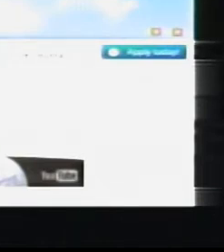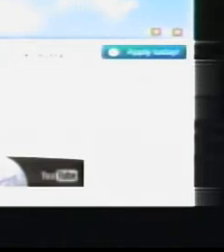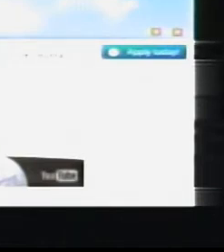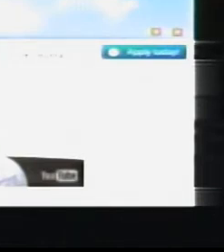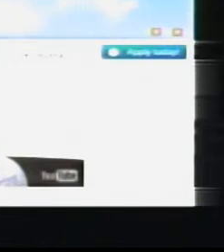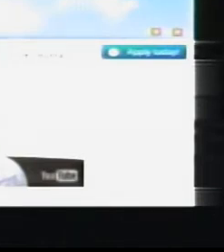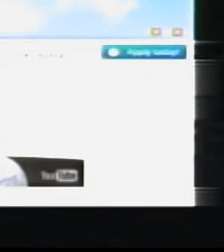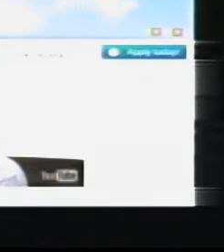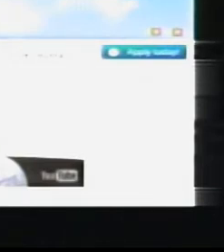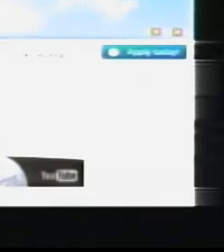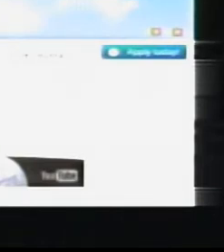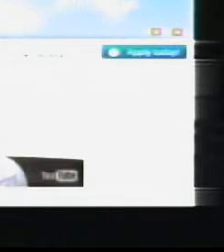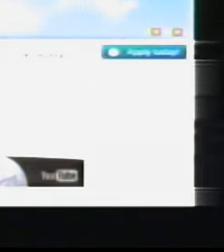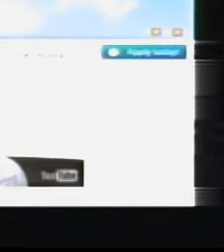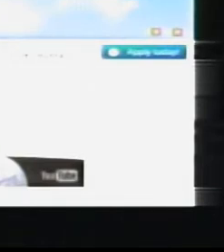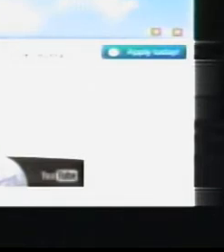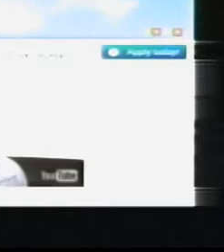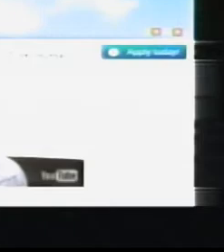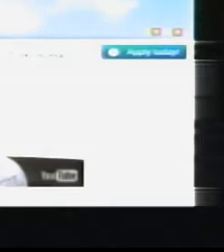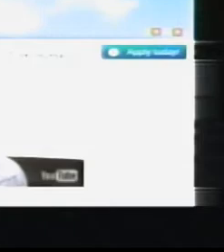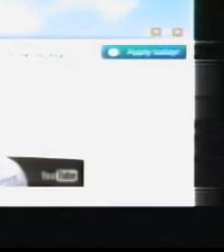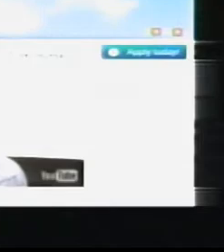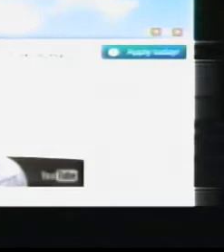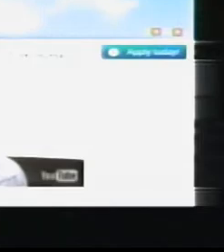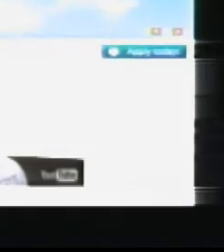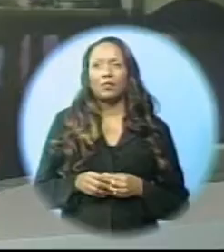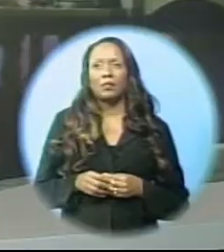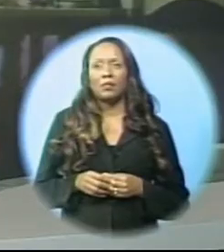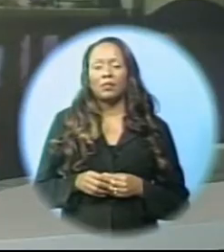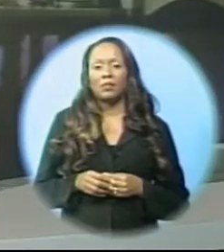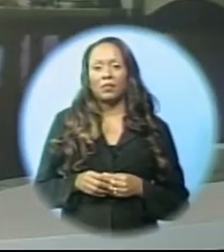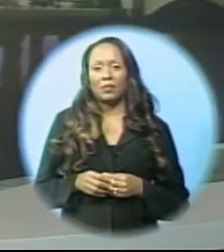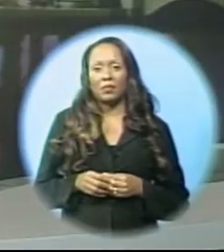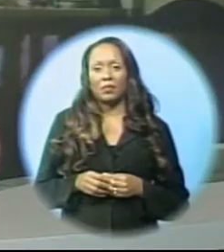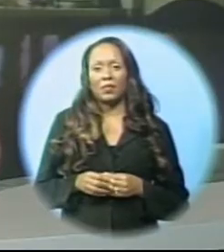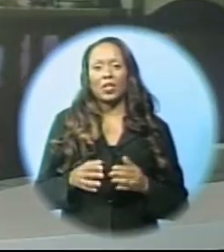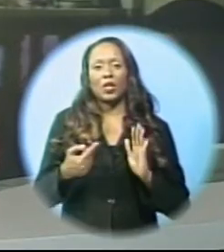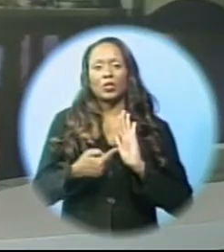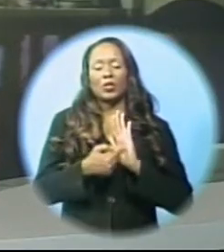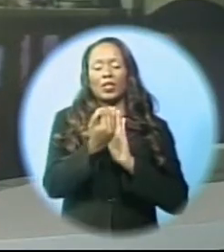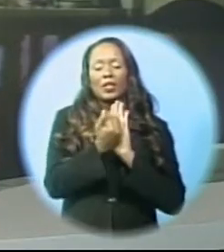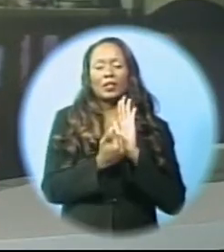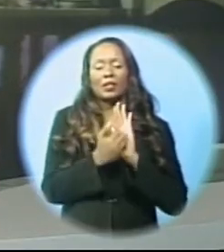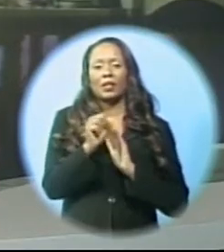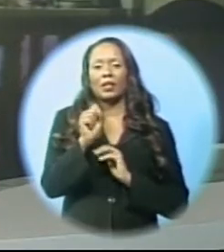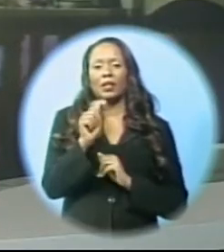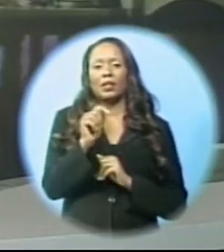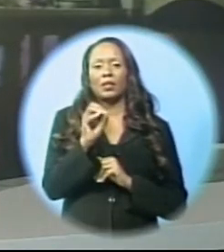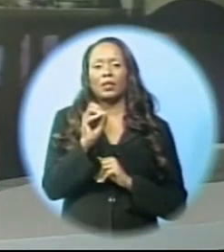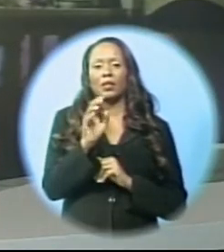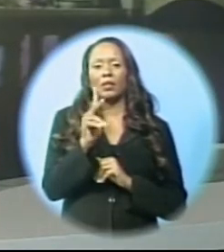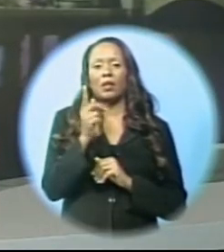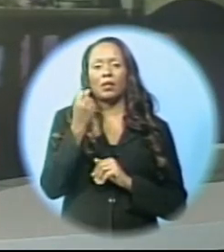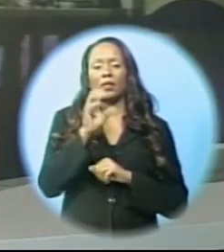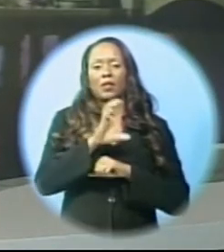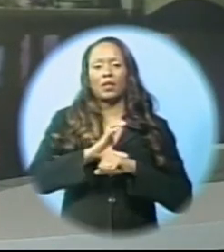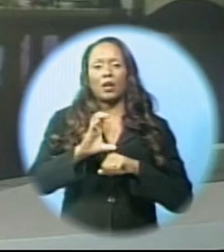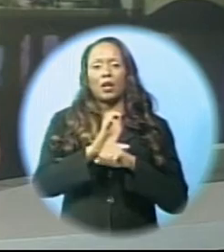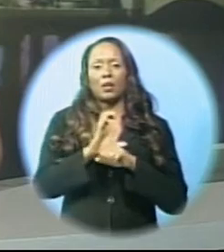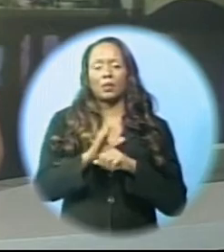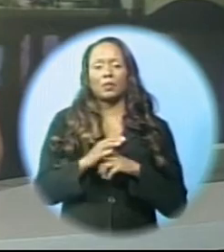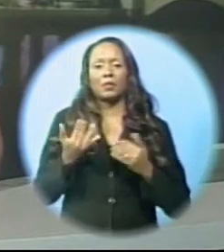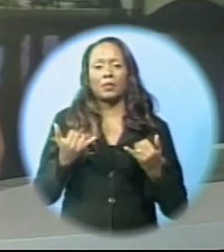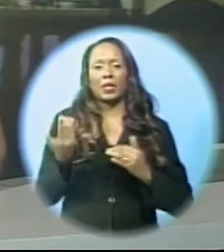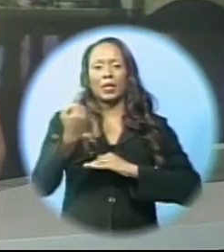434-4526. Ryan Broom for the Business Report. And here's a look now at how the stocks traded on selected exchanges across